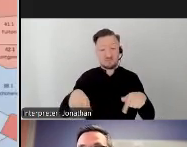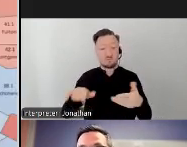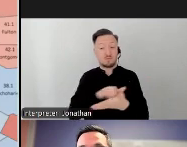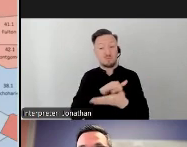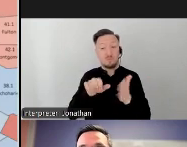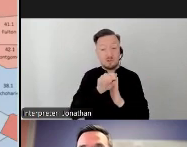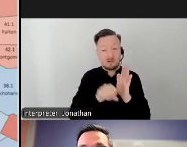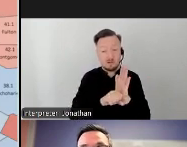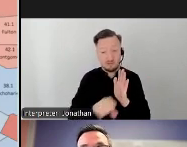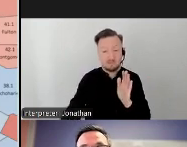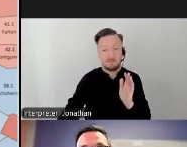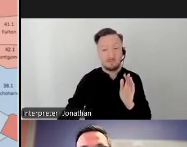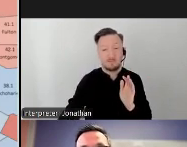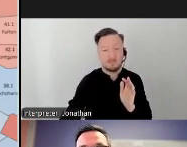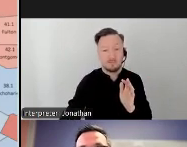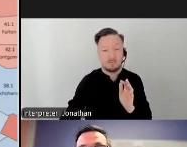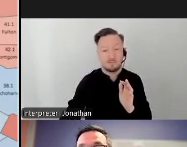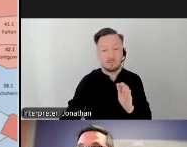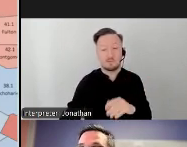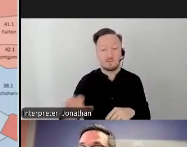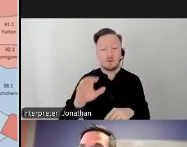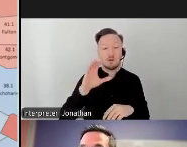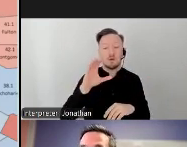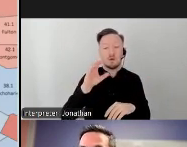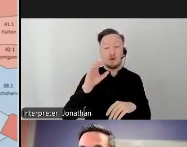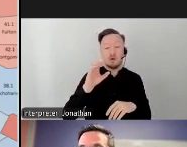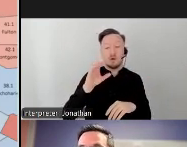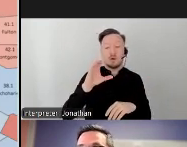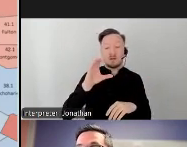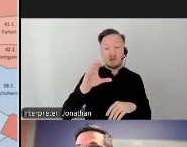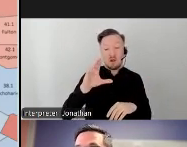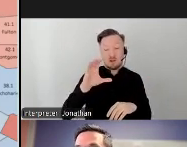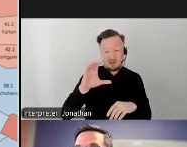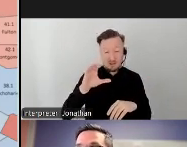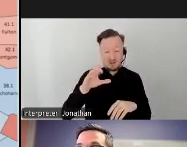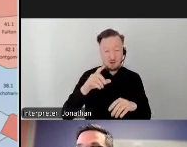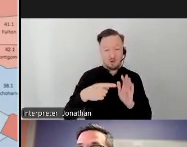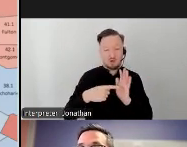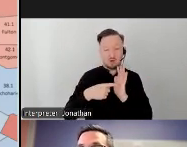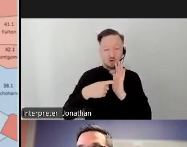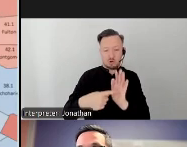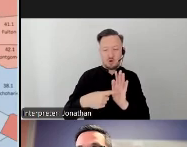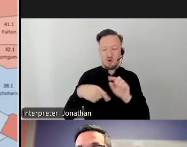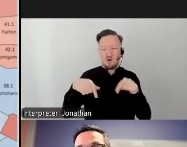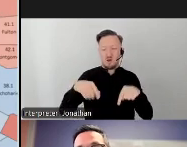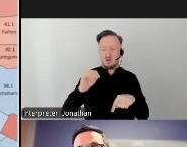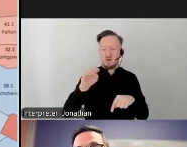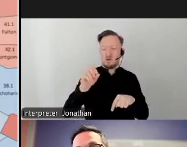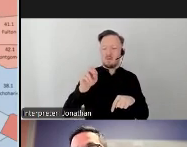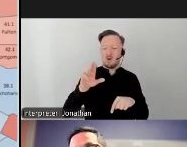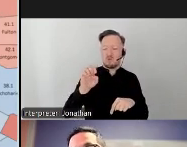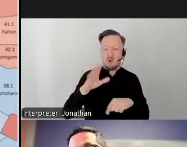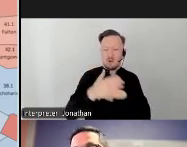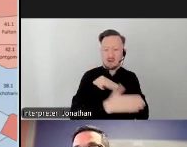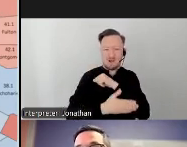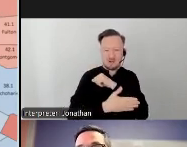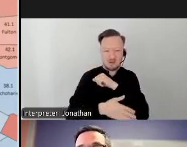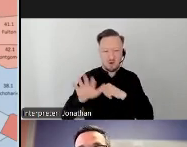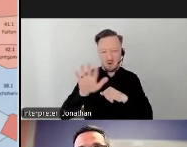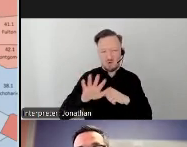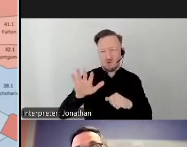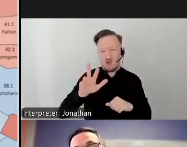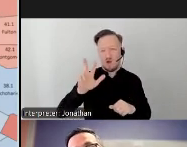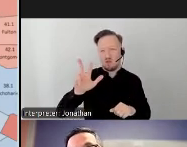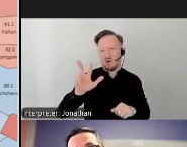State, the rates of colorectal cancer reflect the national rate, and at Monroe County, we have around